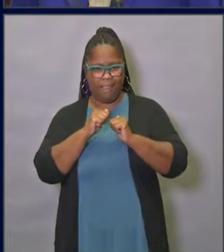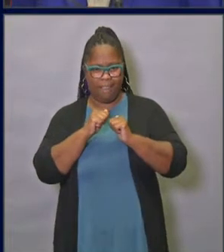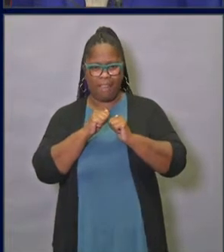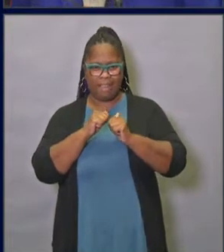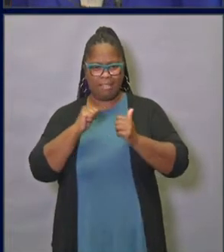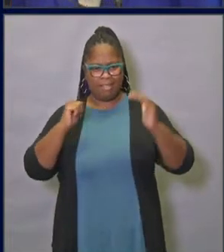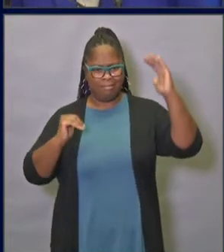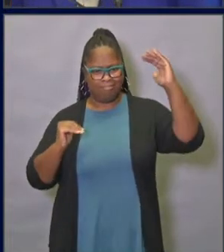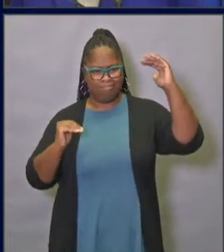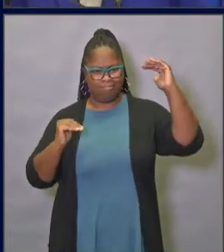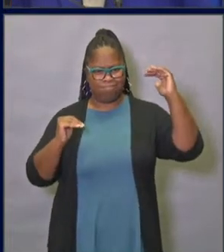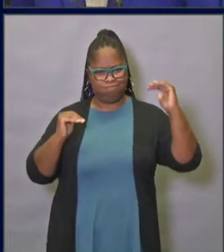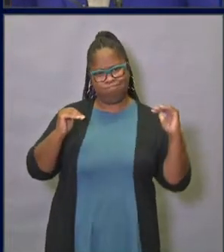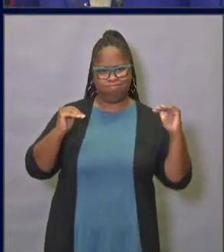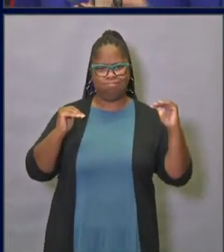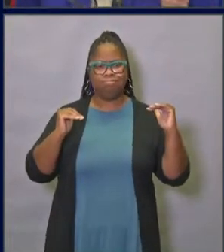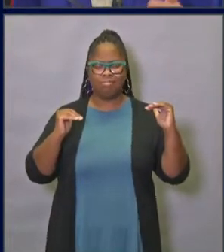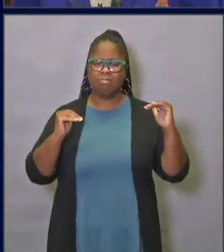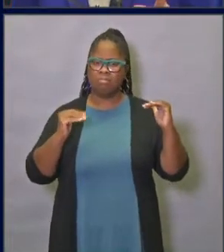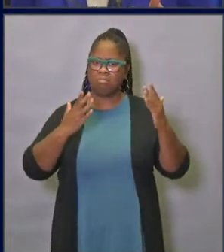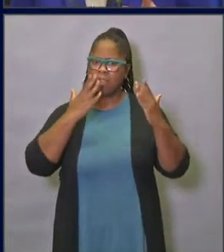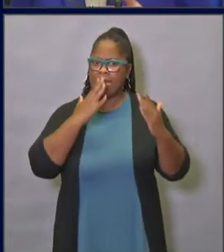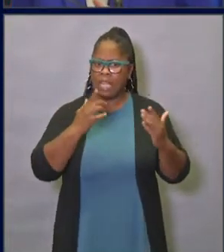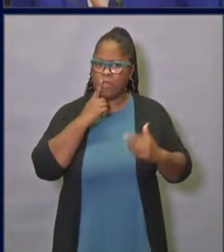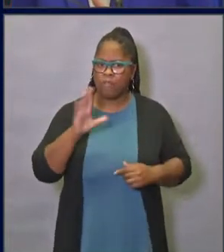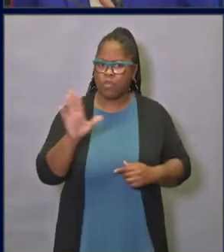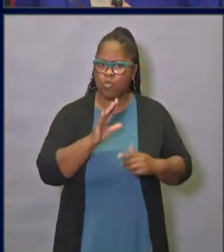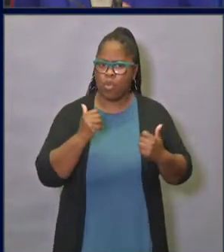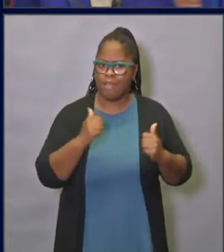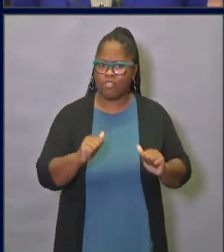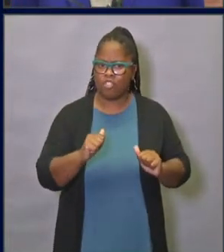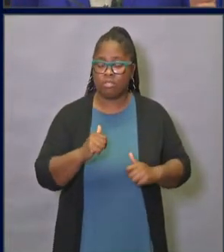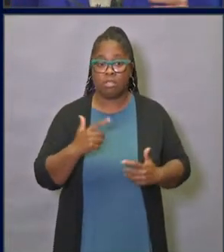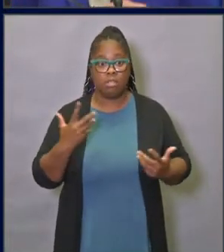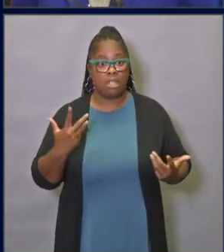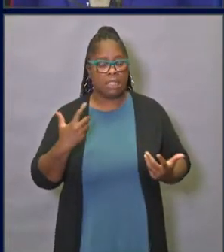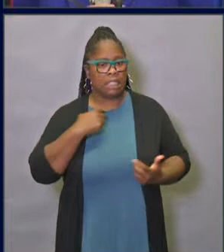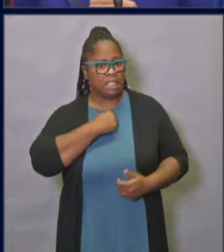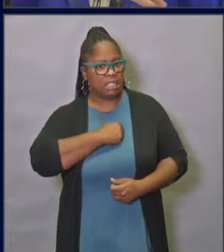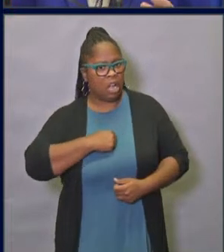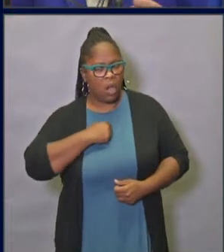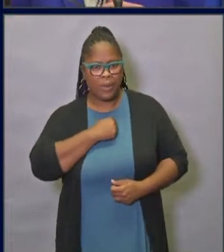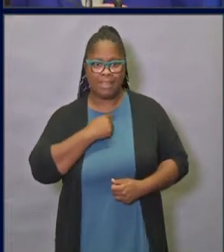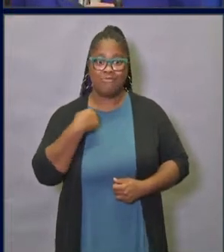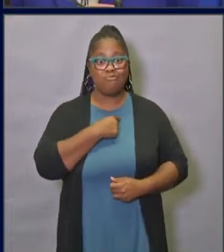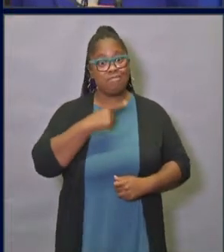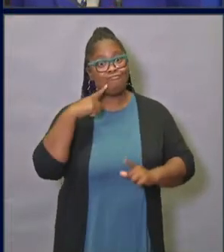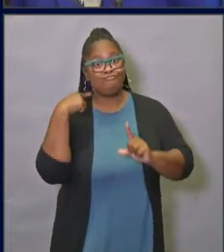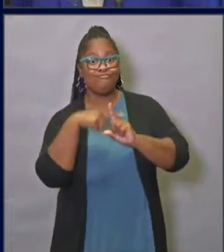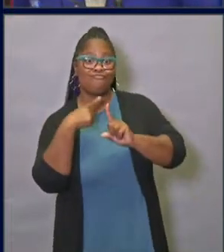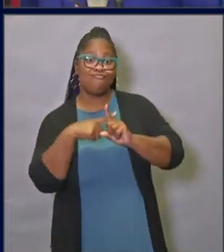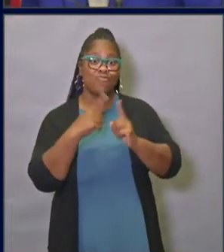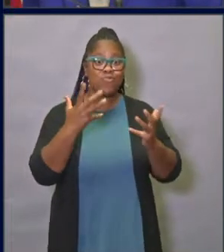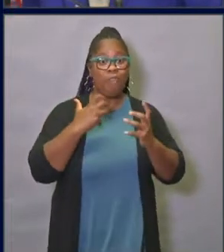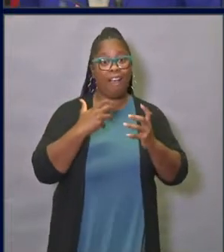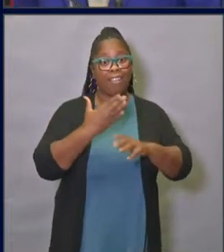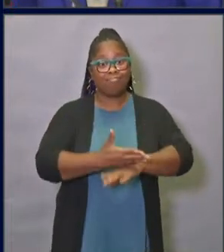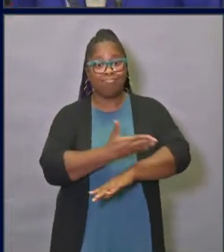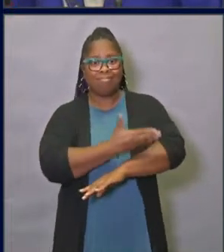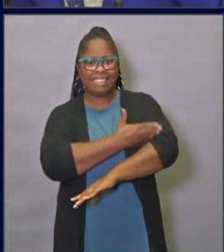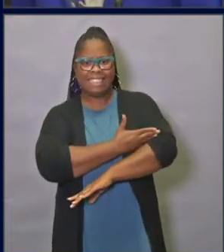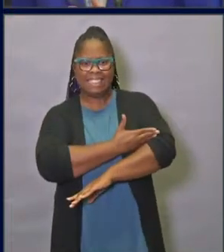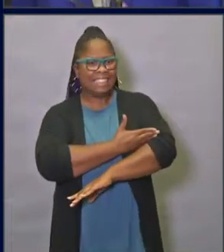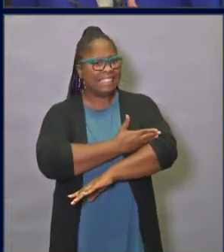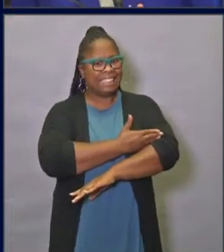the disproportionality. And we're sorry that we have not made the progress we had hoped we would see when we look